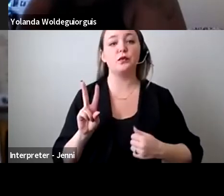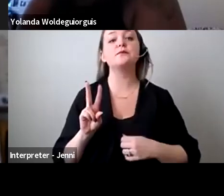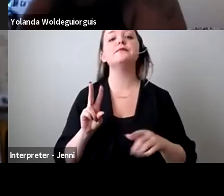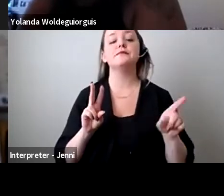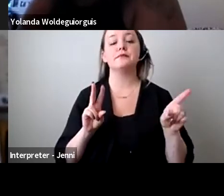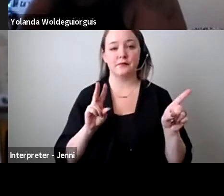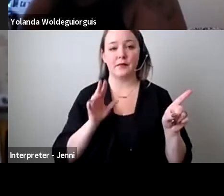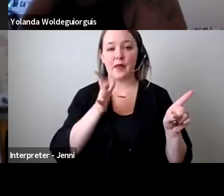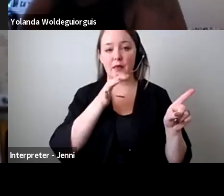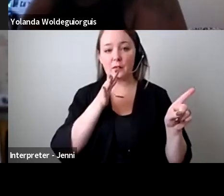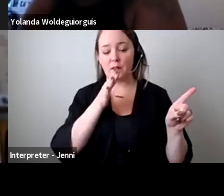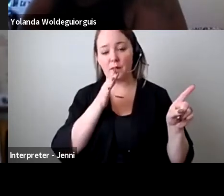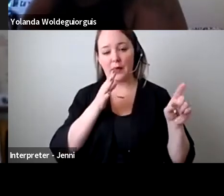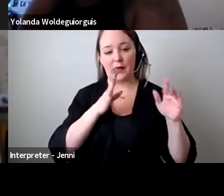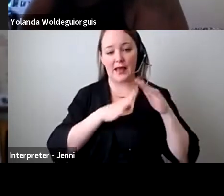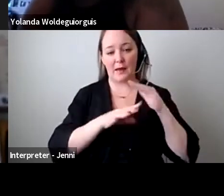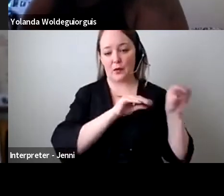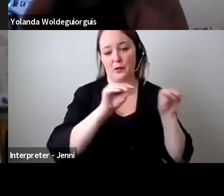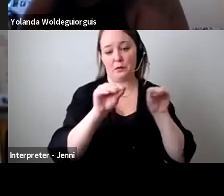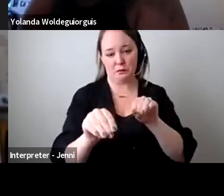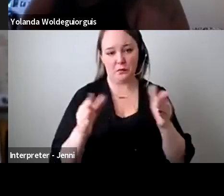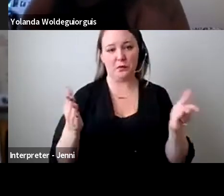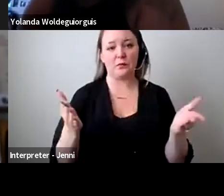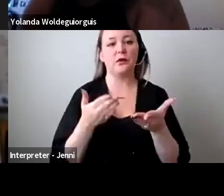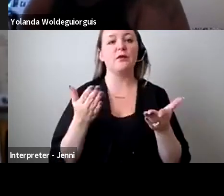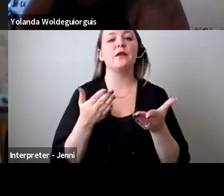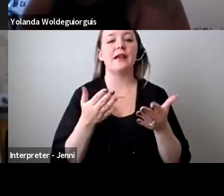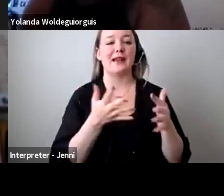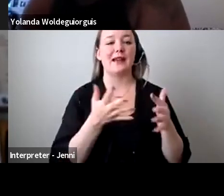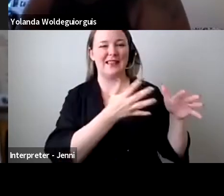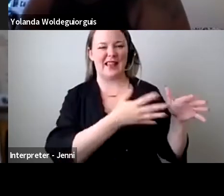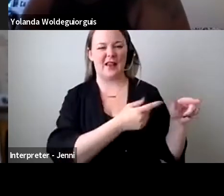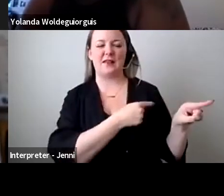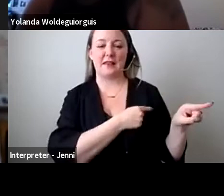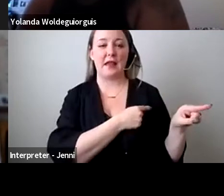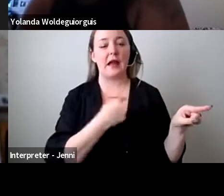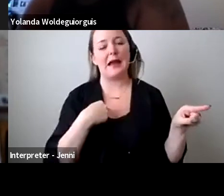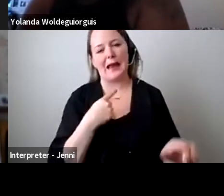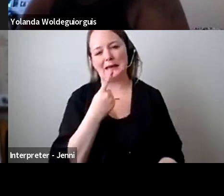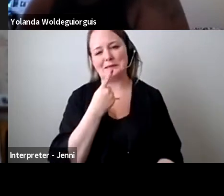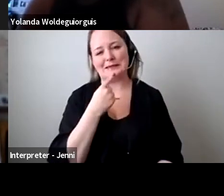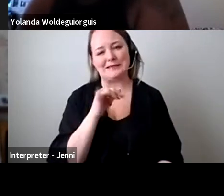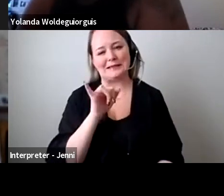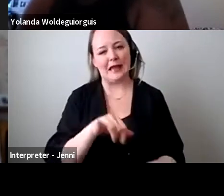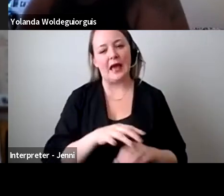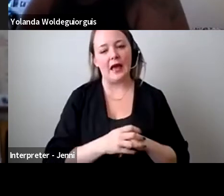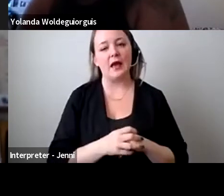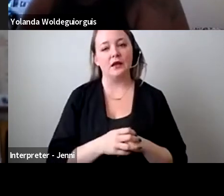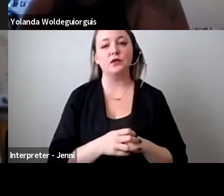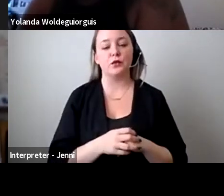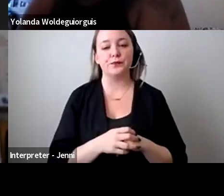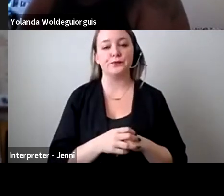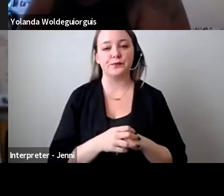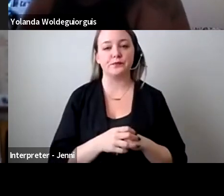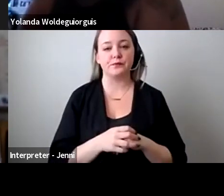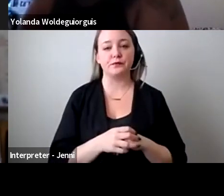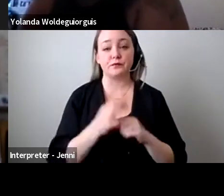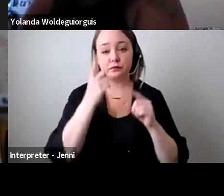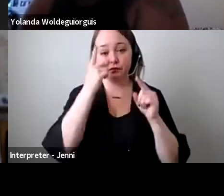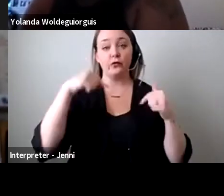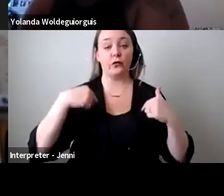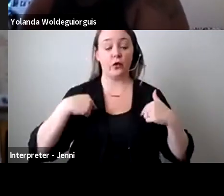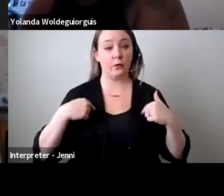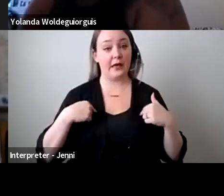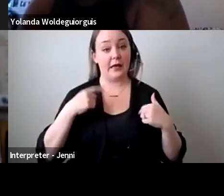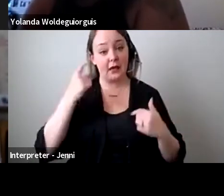immigrated and left me by myself as a girl child. And I missed that. So for me, in my head, growing